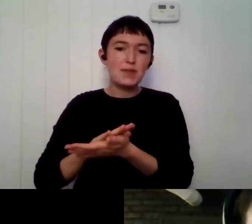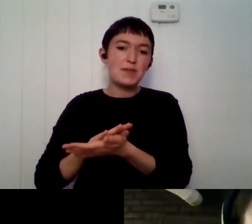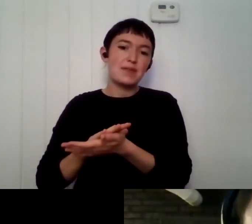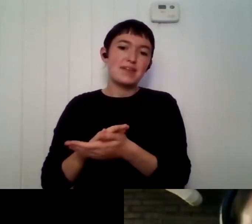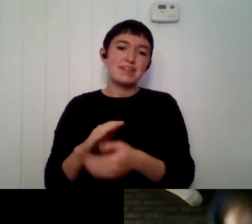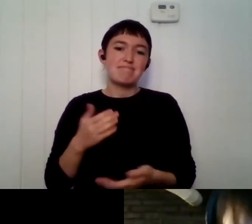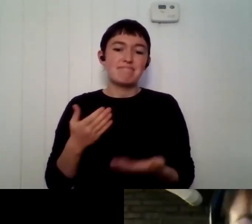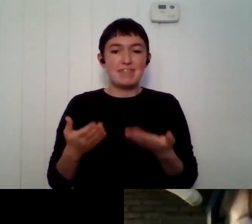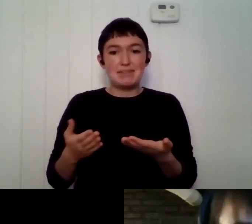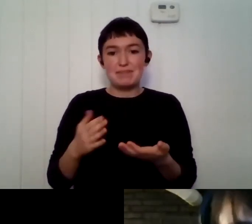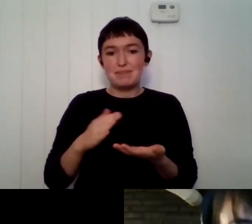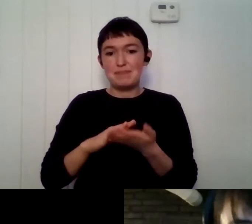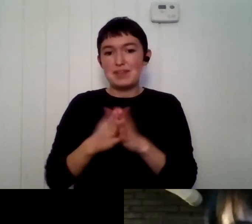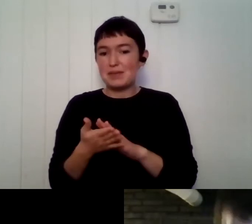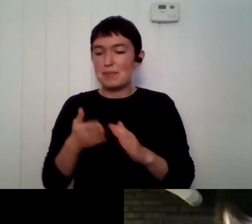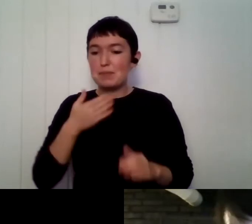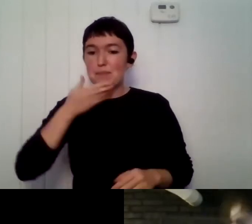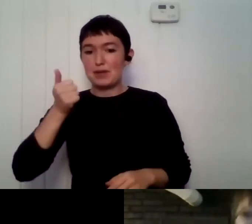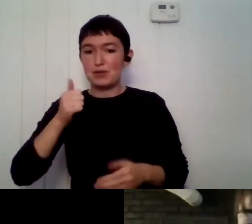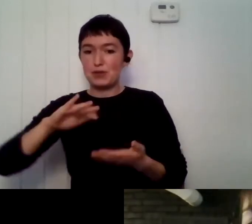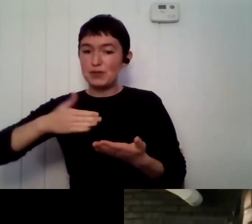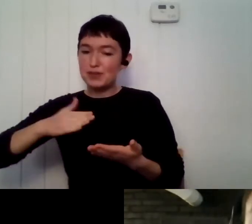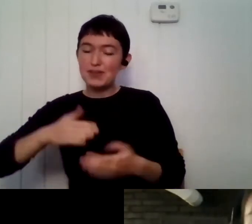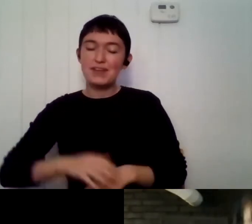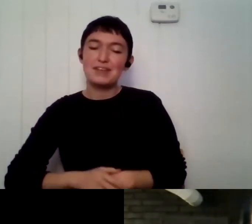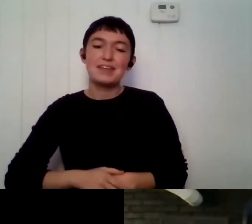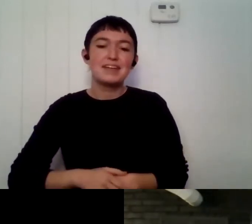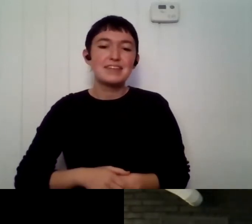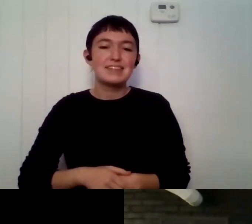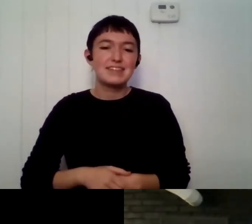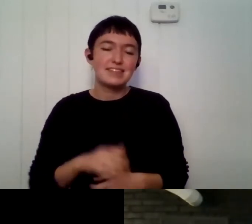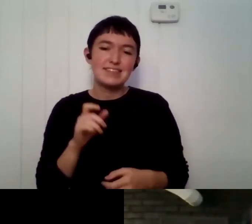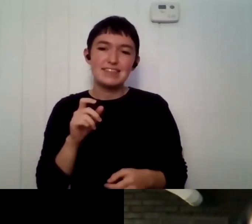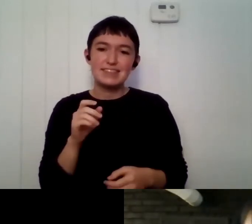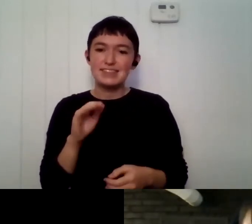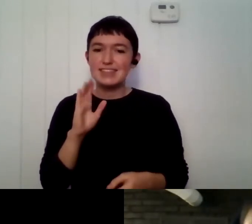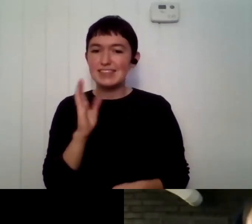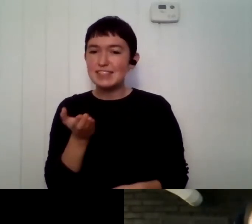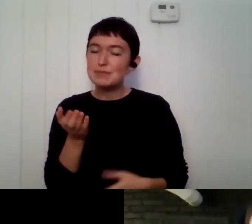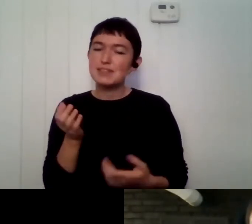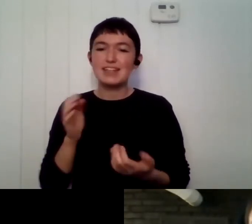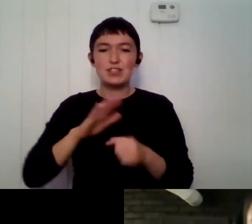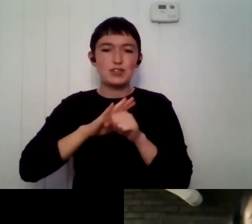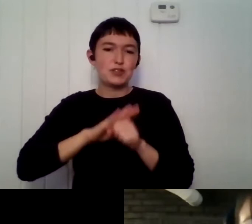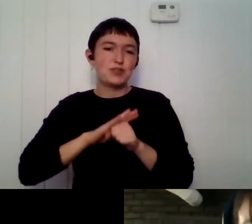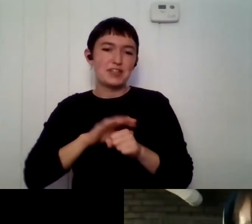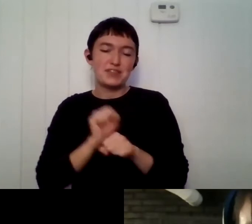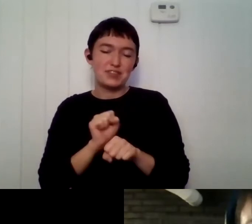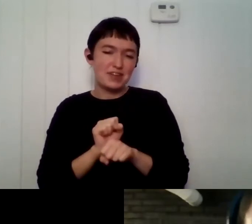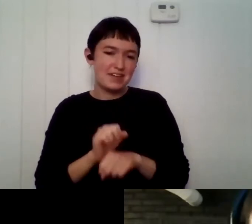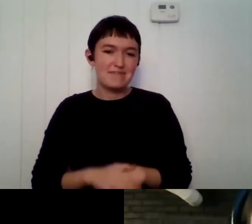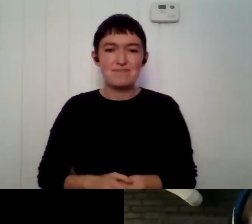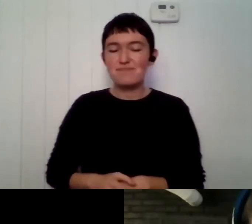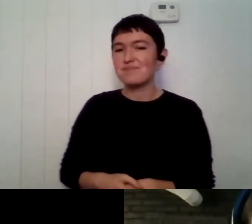a better cook and do this. But that seems also like a very stressful job. So both like